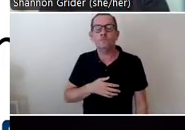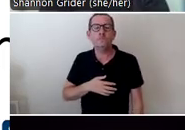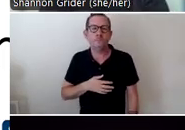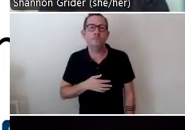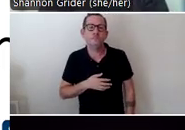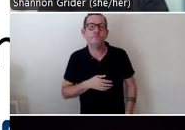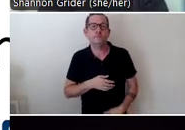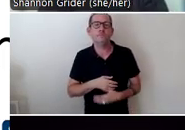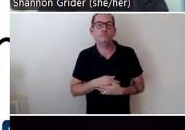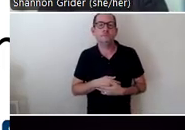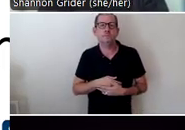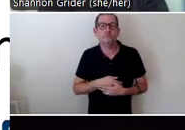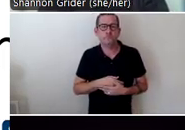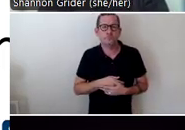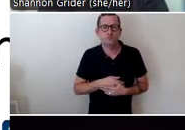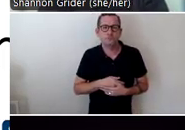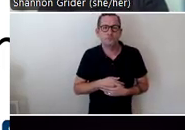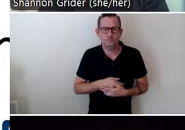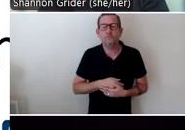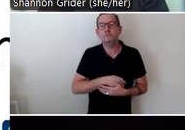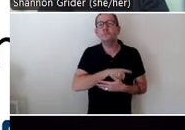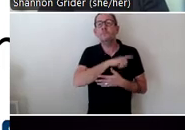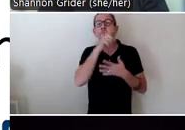give that ahead of time, that would be most beneficial.